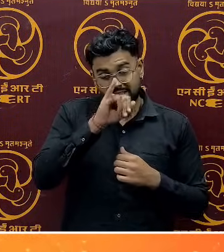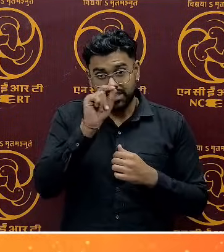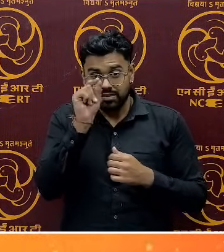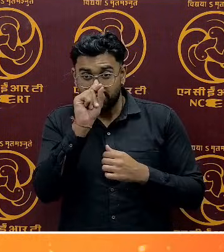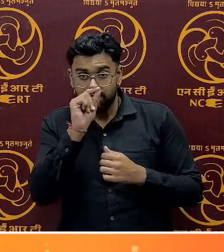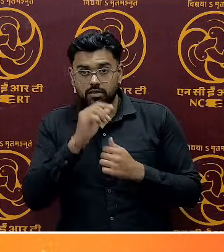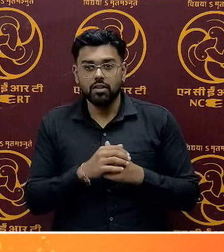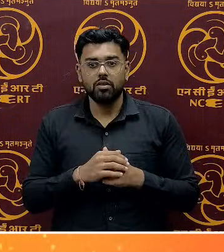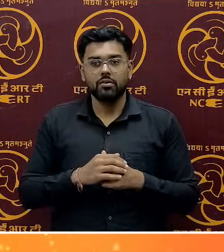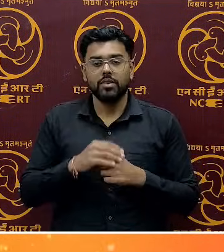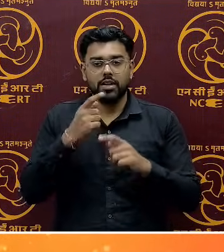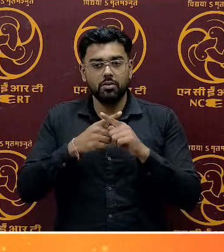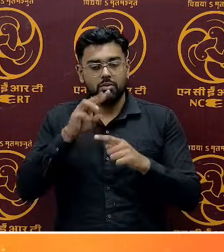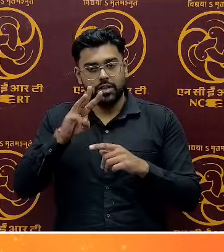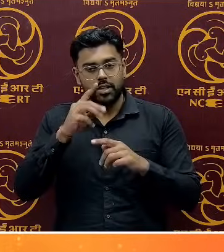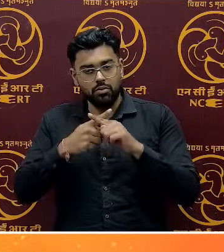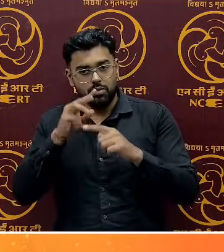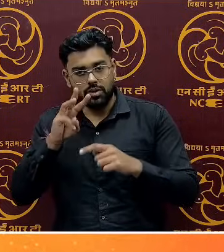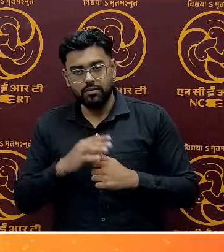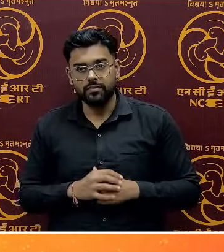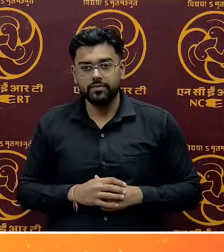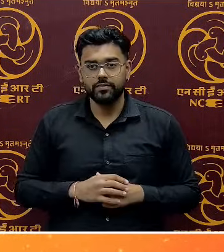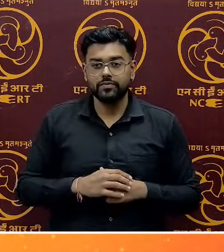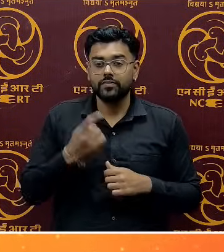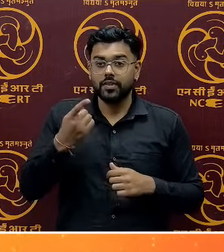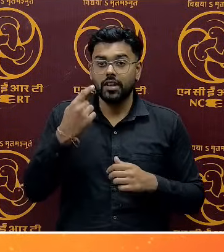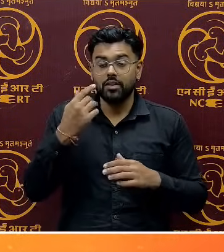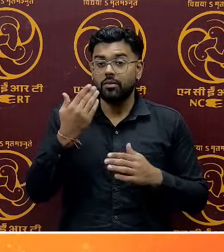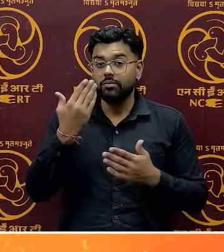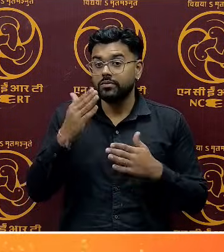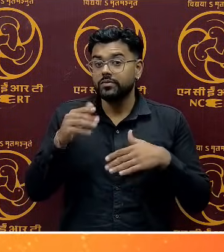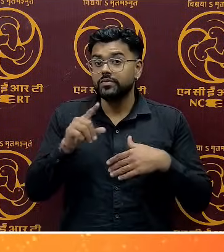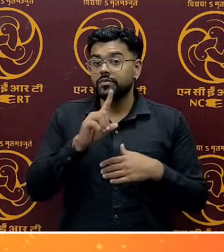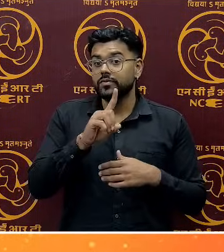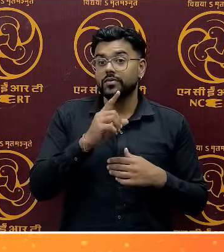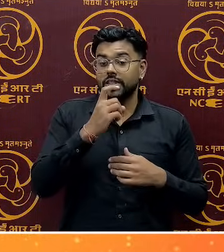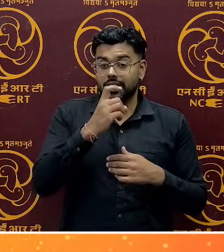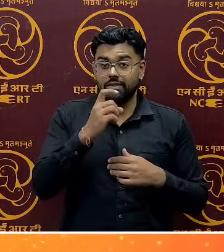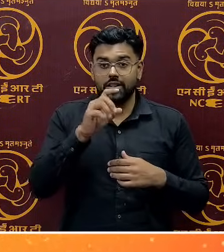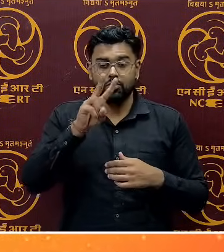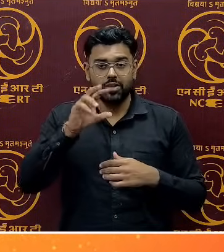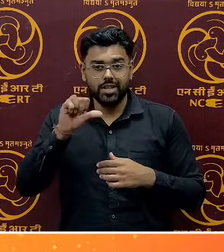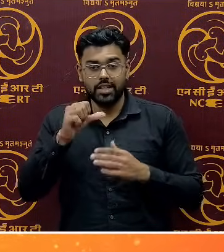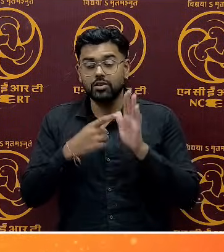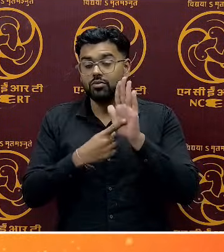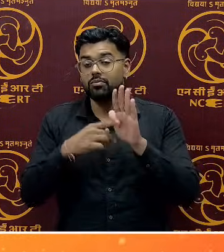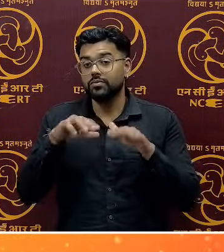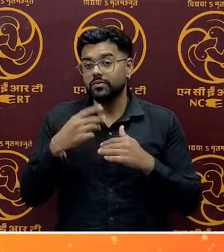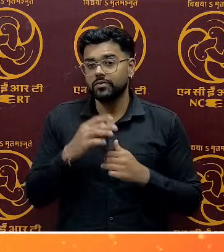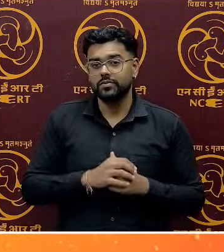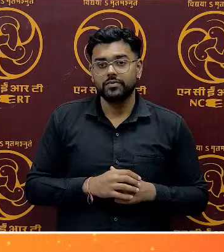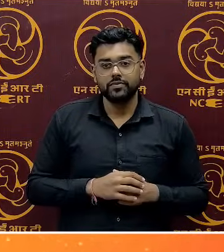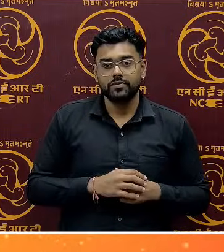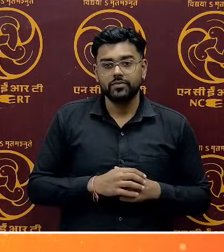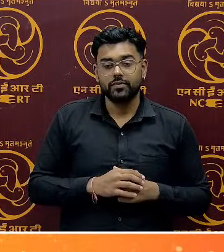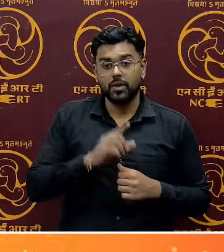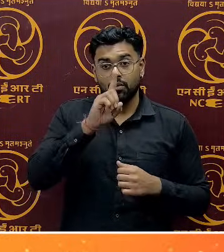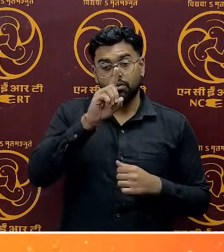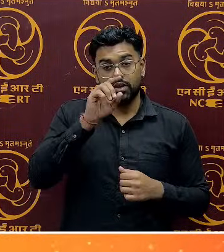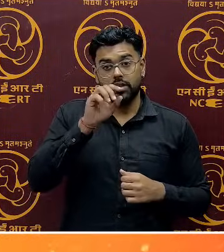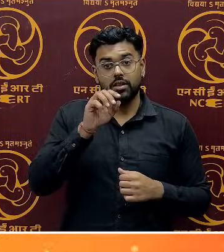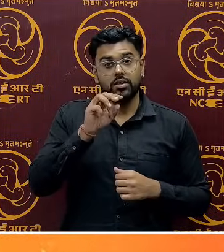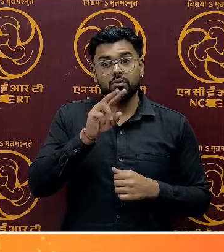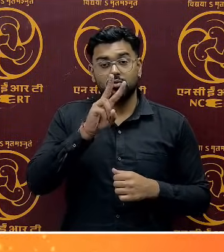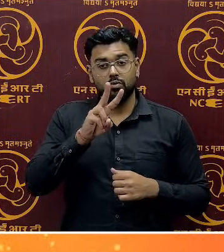to the power 3. What about 729? I can write it as 3 to the power 4. What about